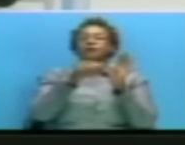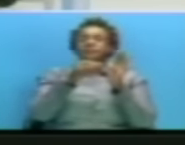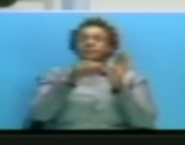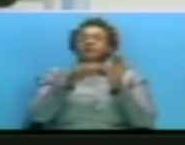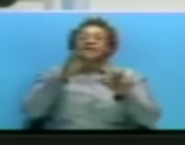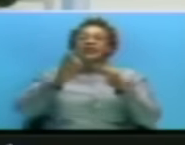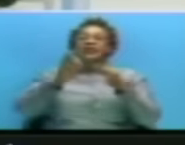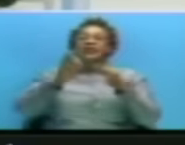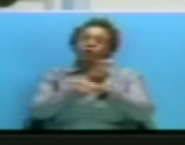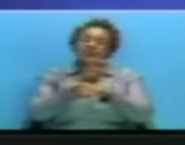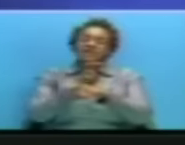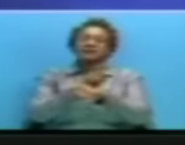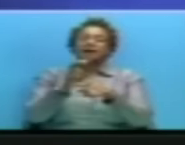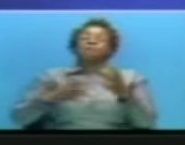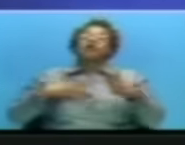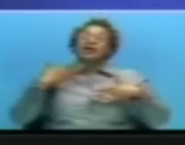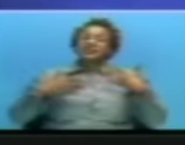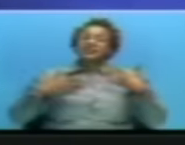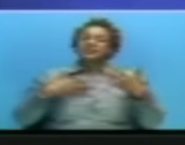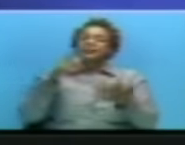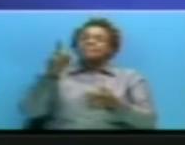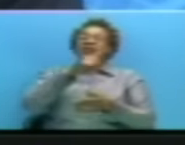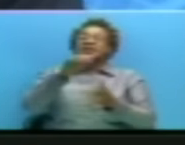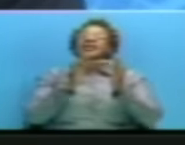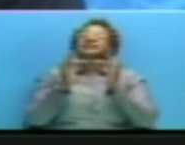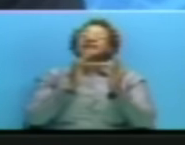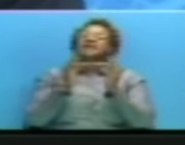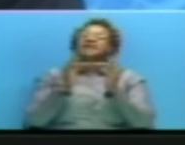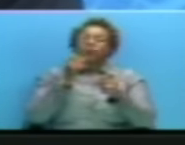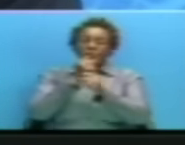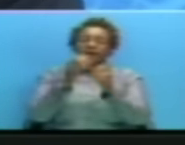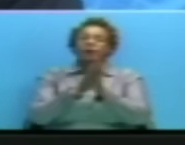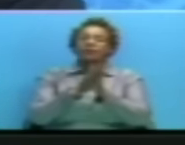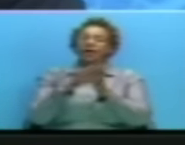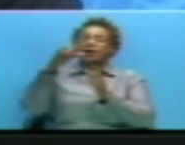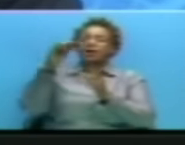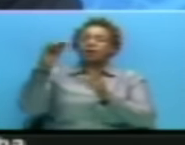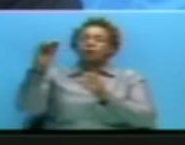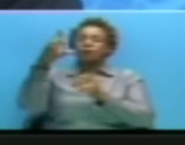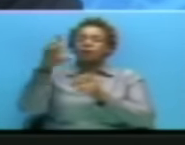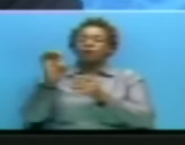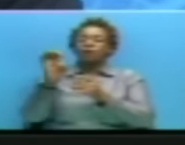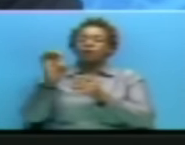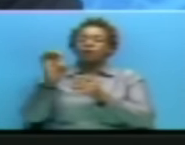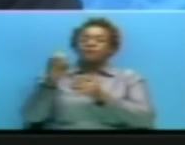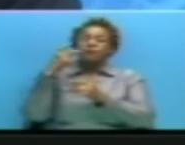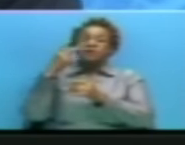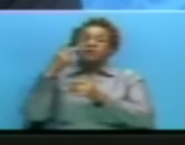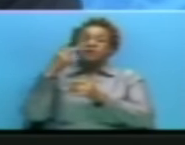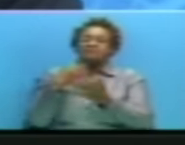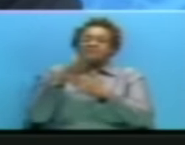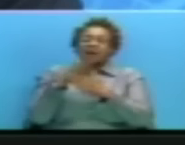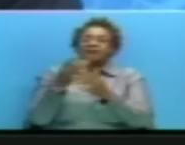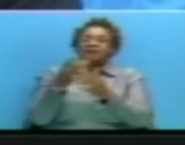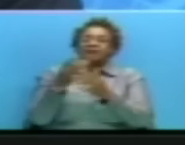out to police morality, there's a lot of morality in the internet. Have you considered banning the internet? Yes, we are working with Google. You might have seen that I'm among the few